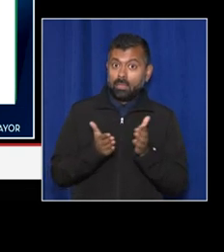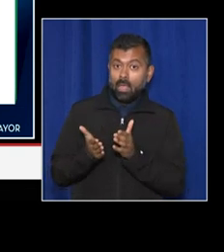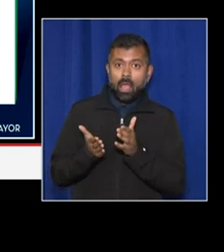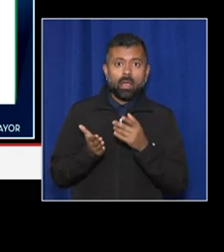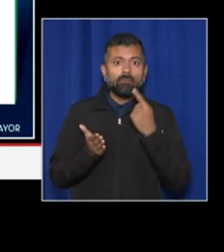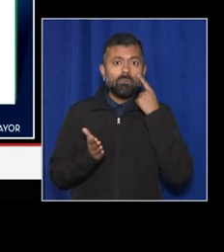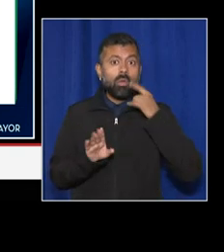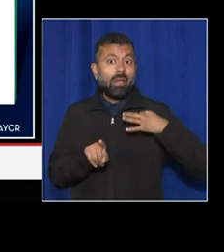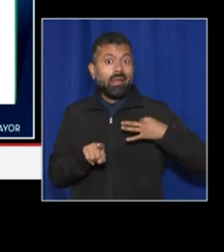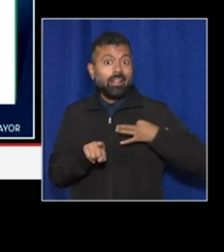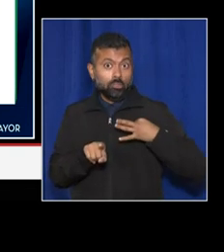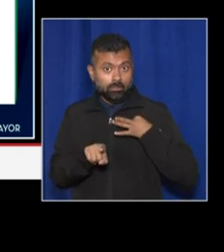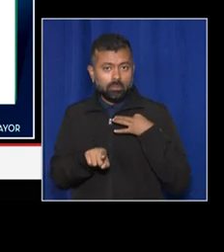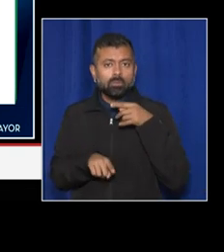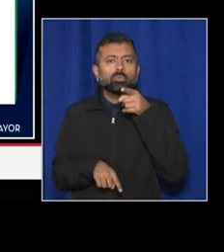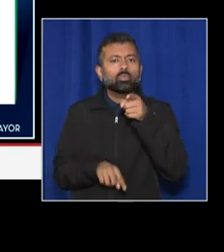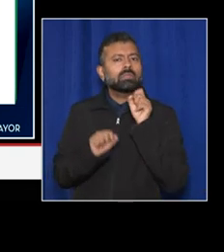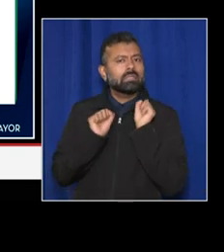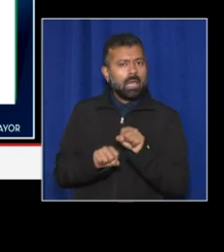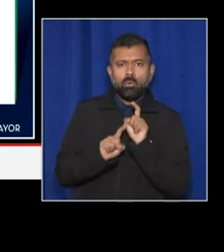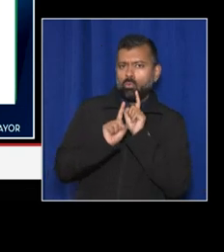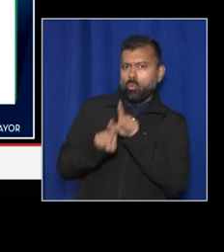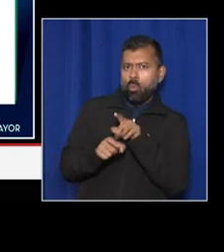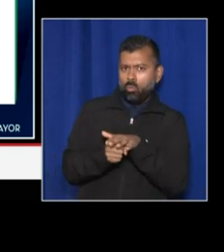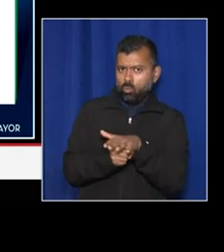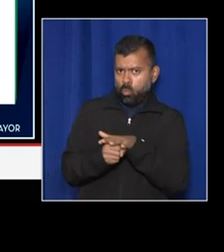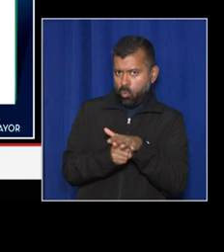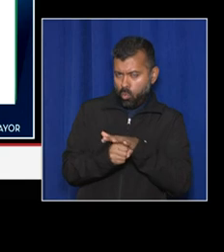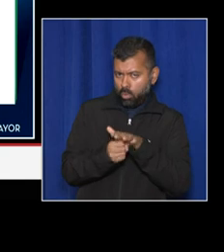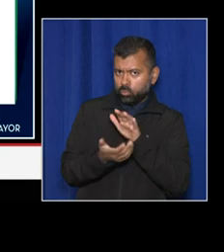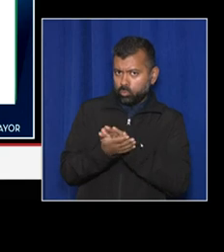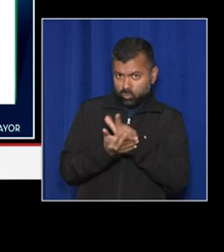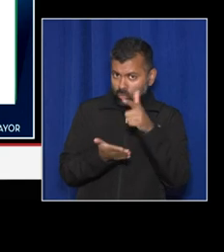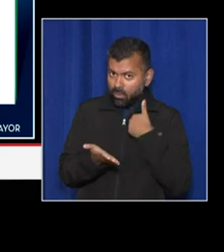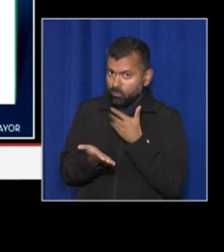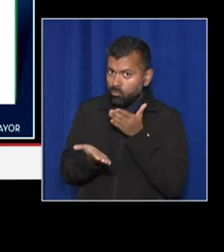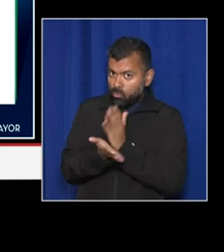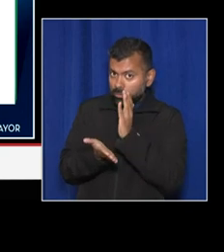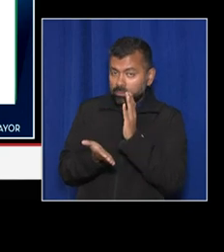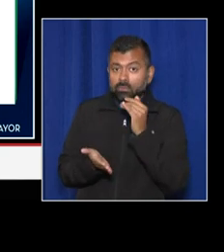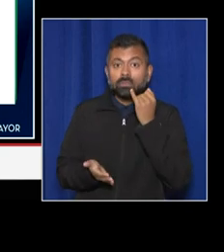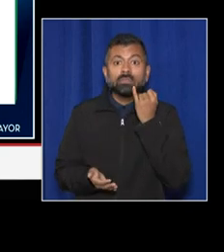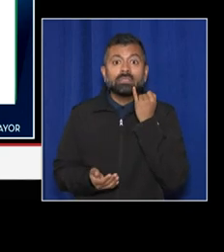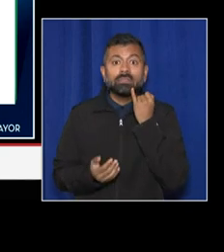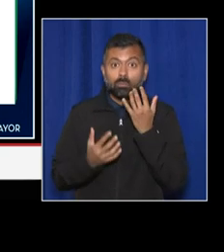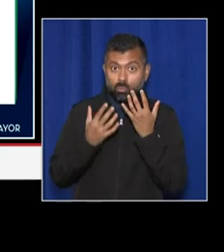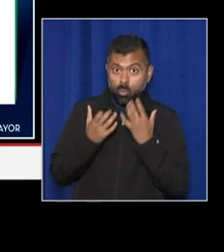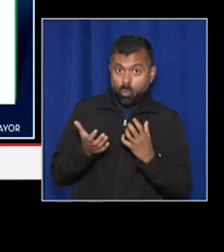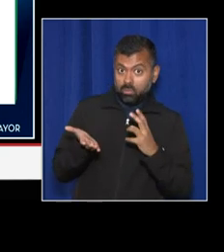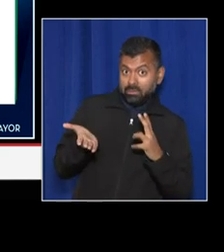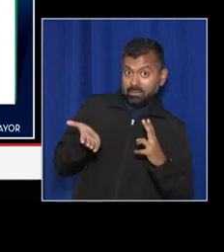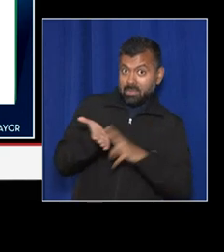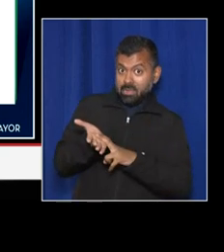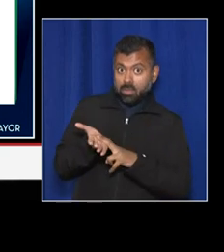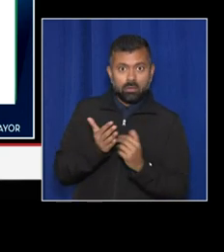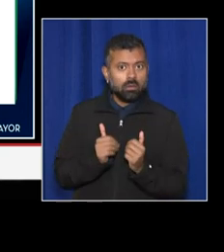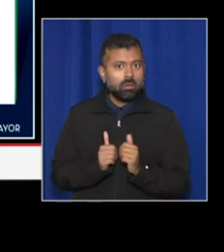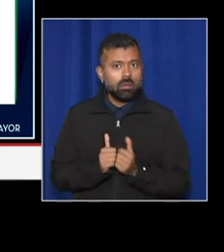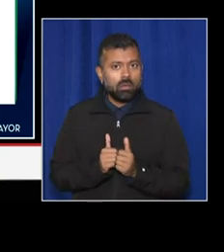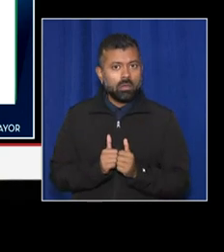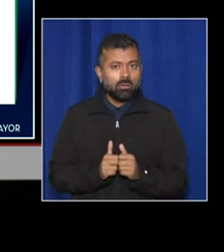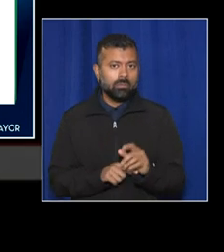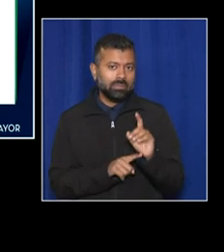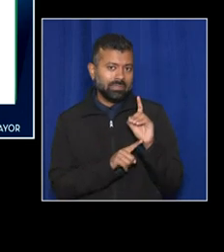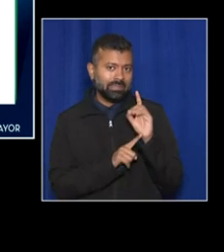school. And if you want to enroll in your neighborhood school where you have a right to go, contact DCPS at